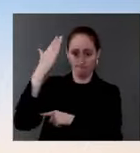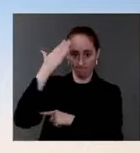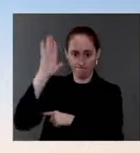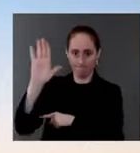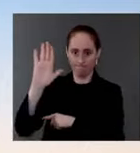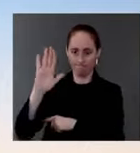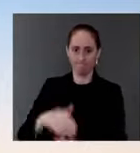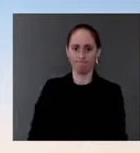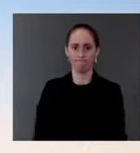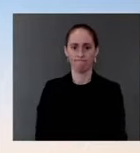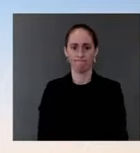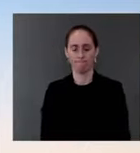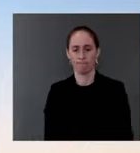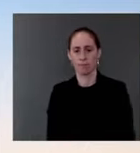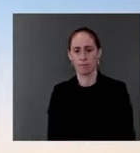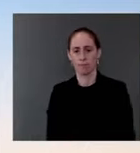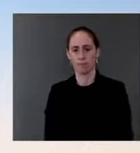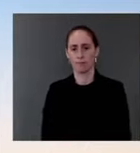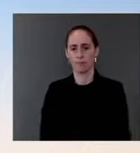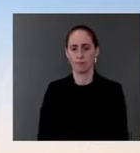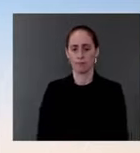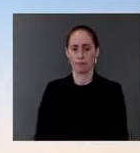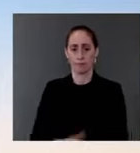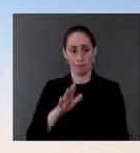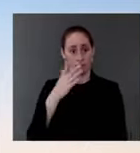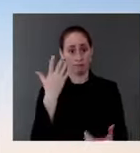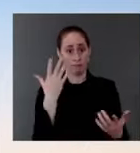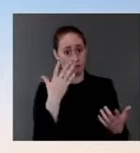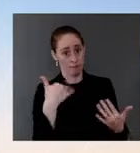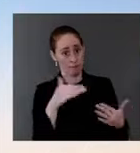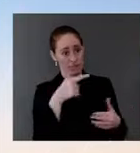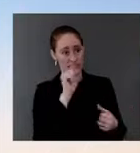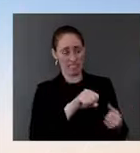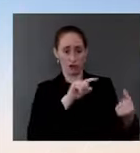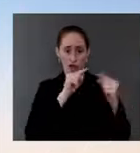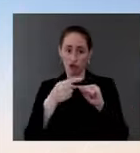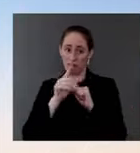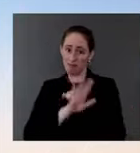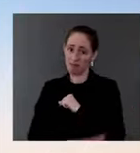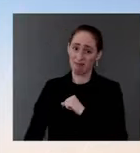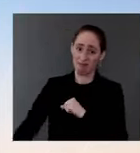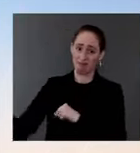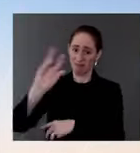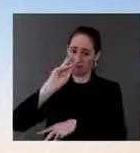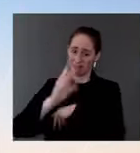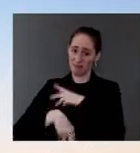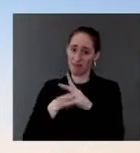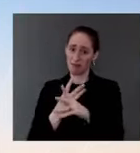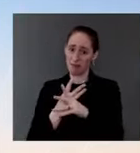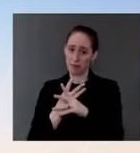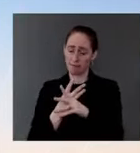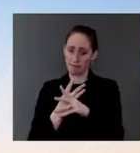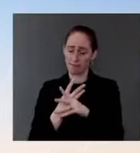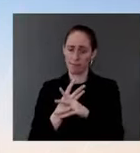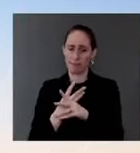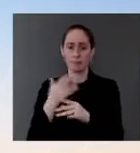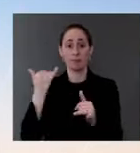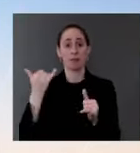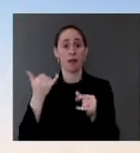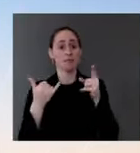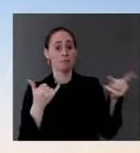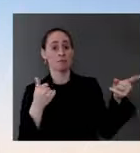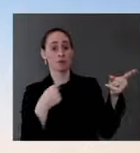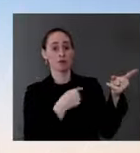As it relates to what our leverage is on China, China was a constructive member of the P5+1, has continued to